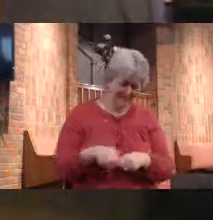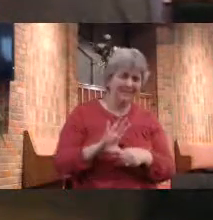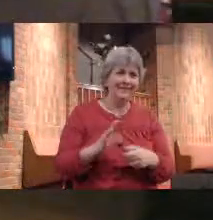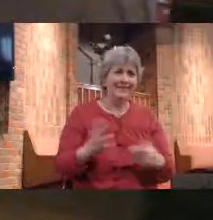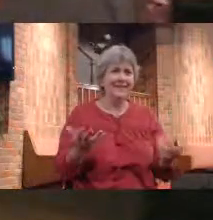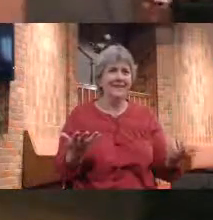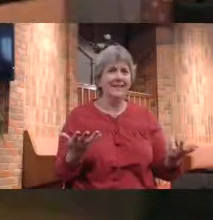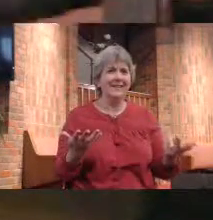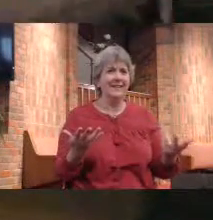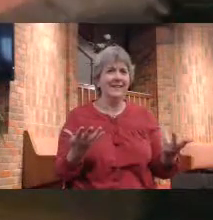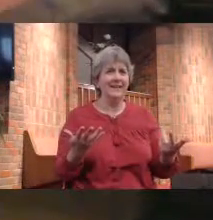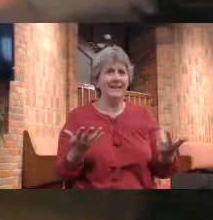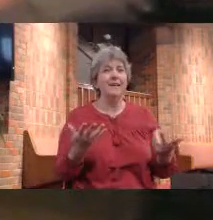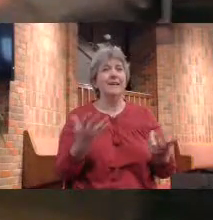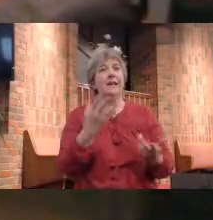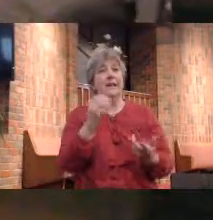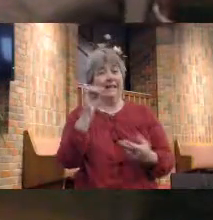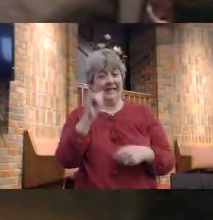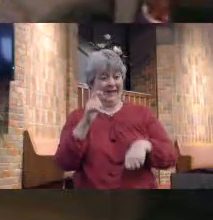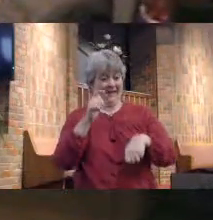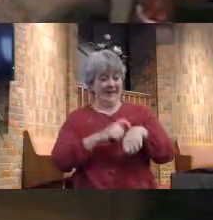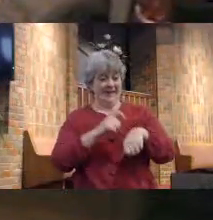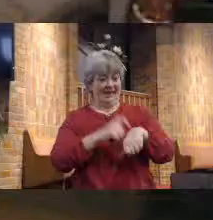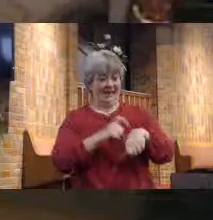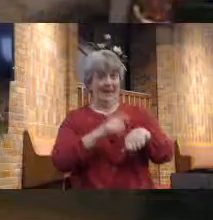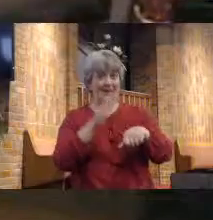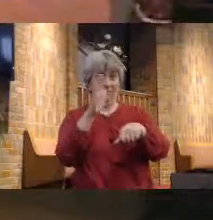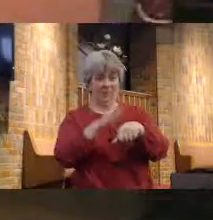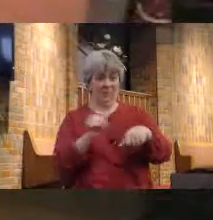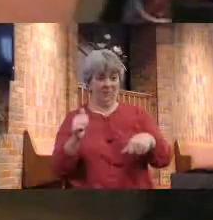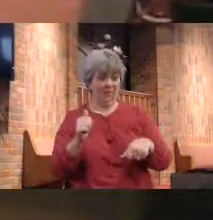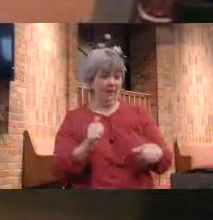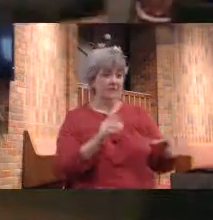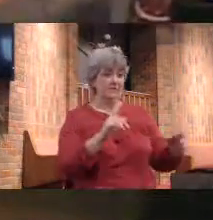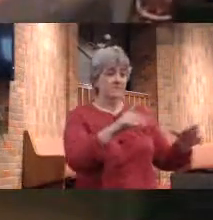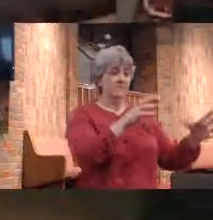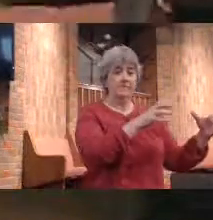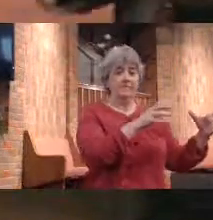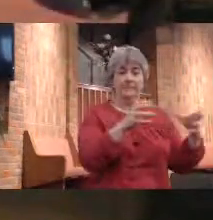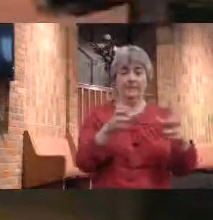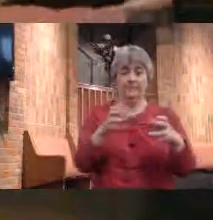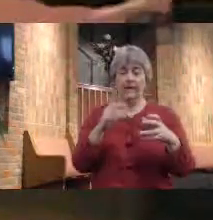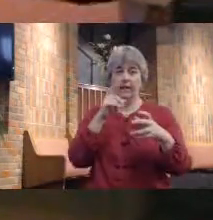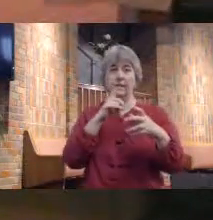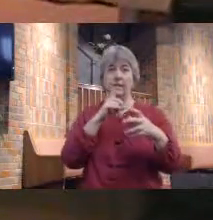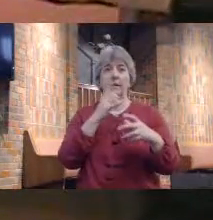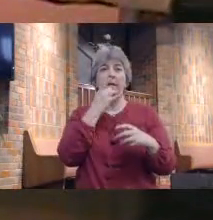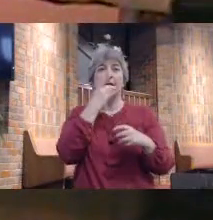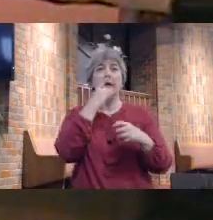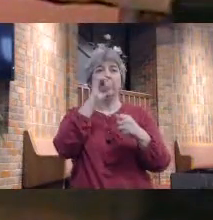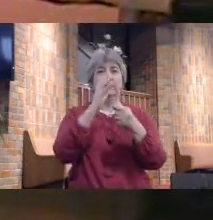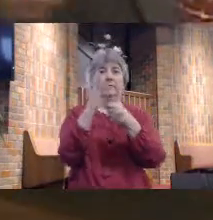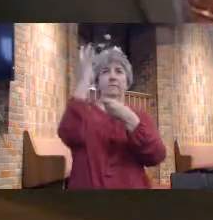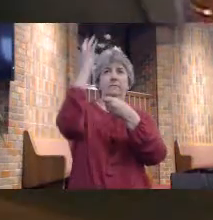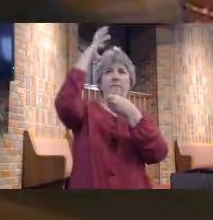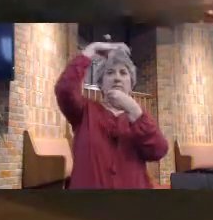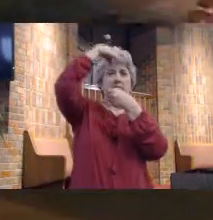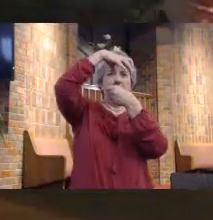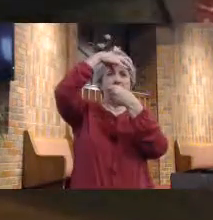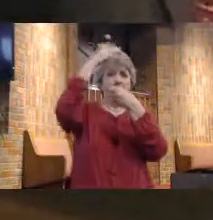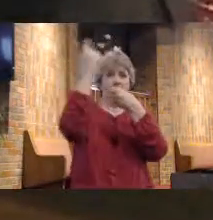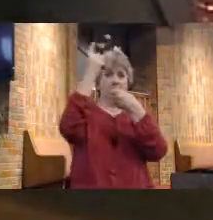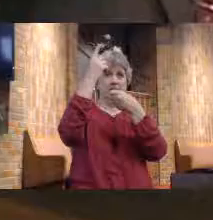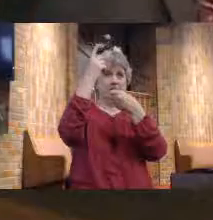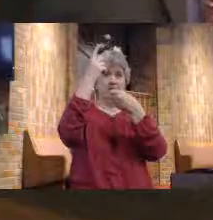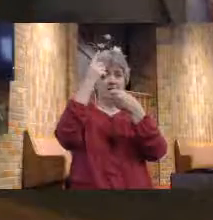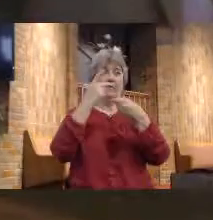At the time that was called, they were to show their light. It was hidden inside a device, and they